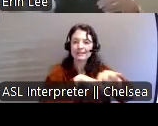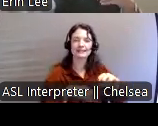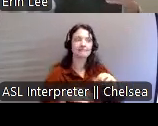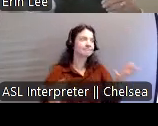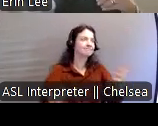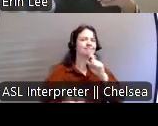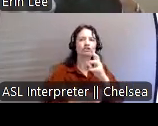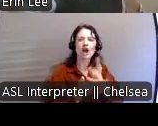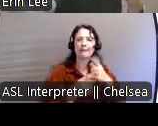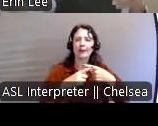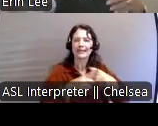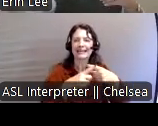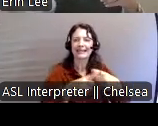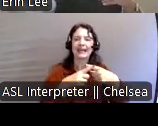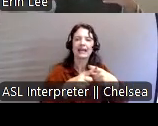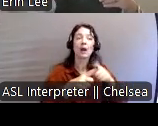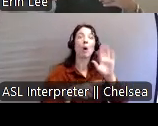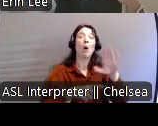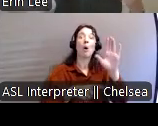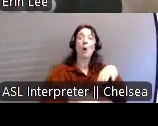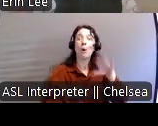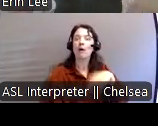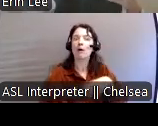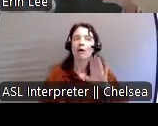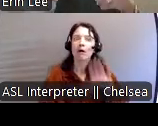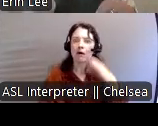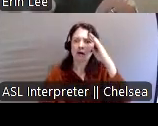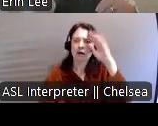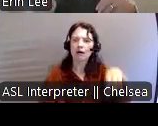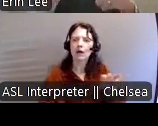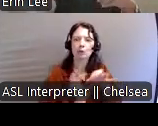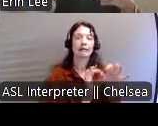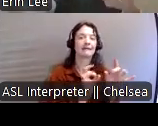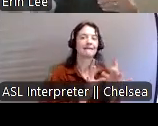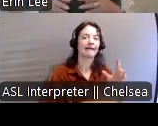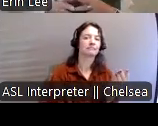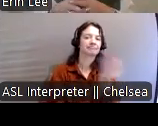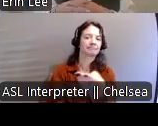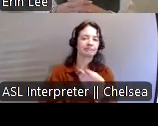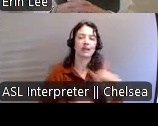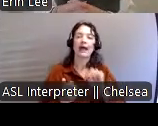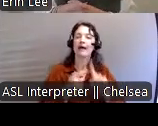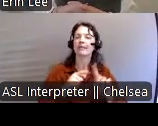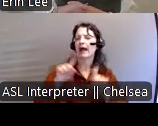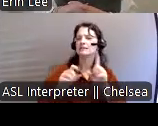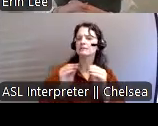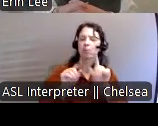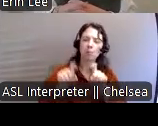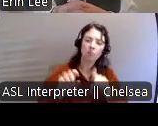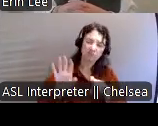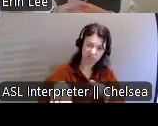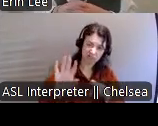we insert a little bit of information related to violence and ask questions that are specific about